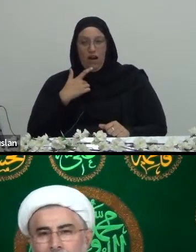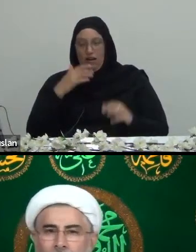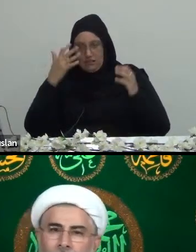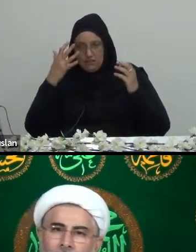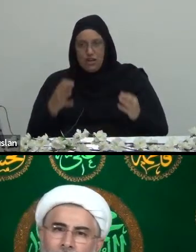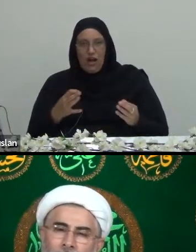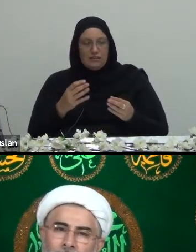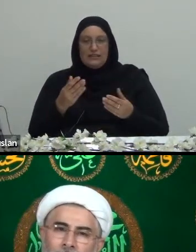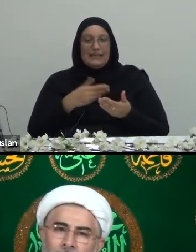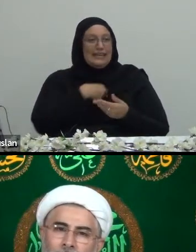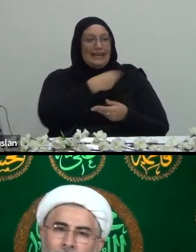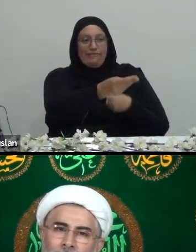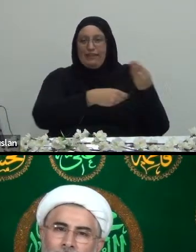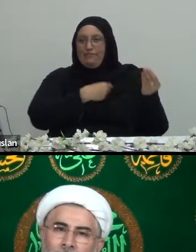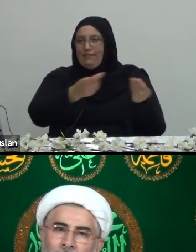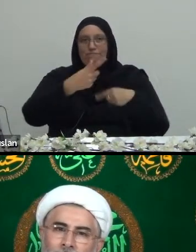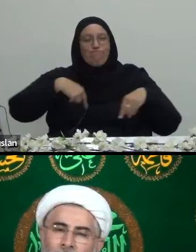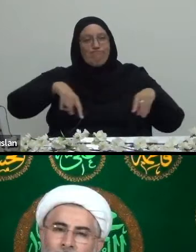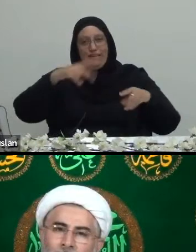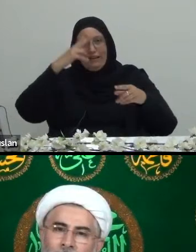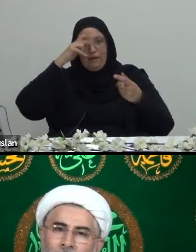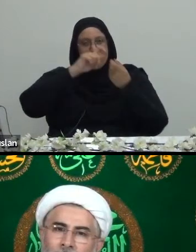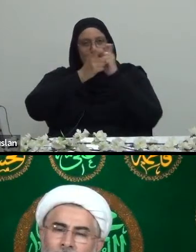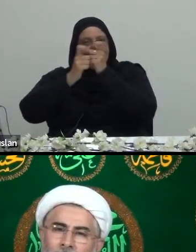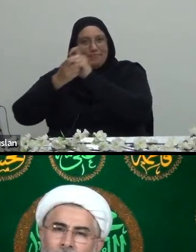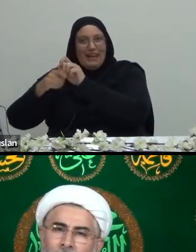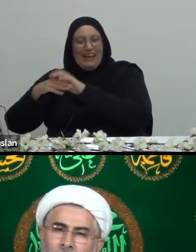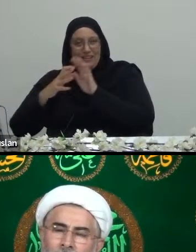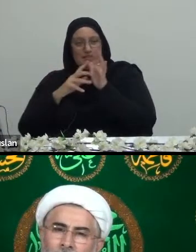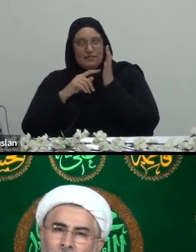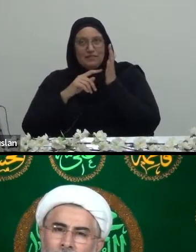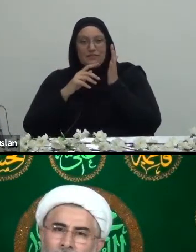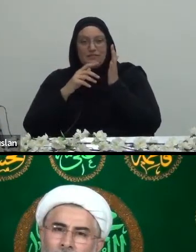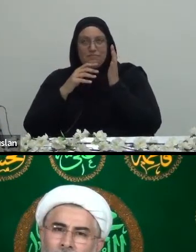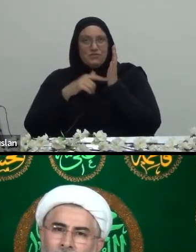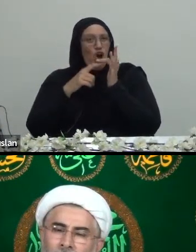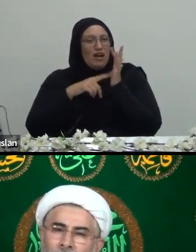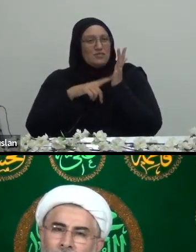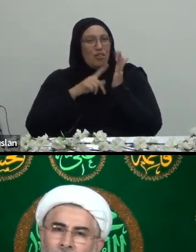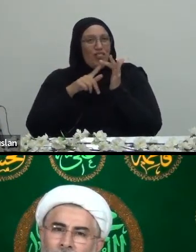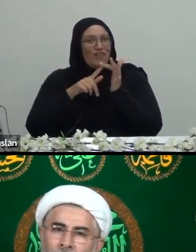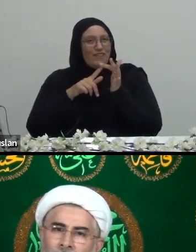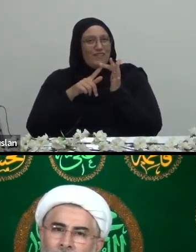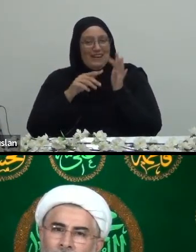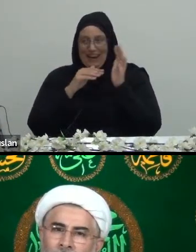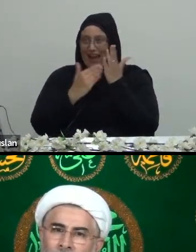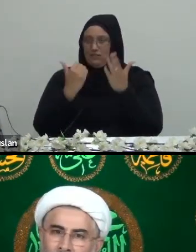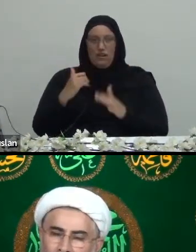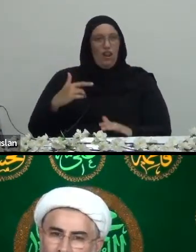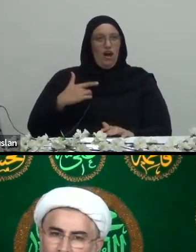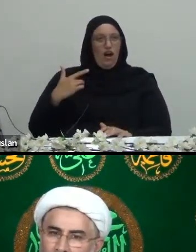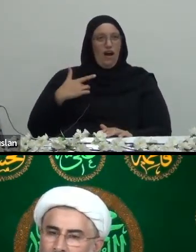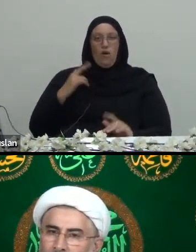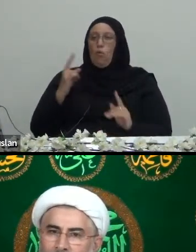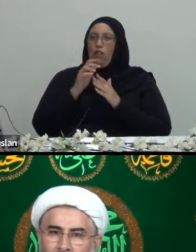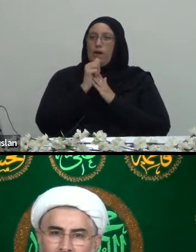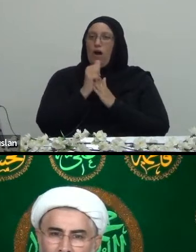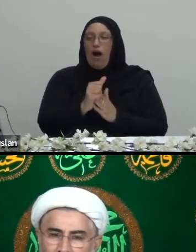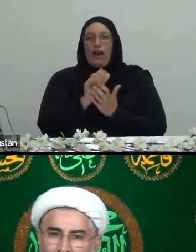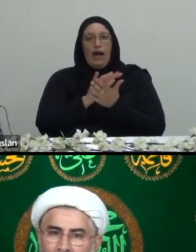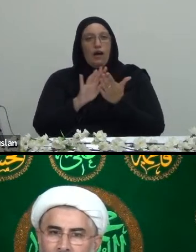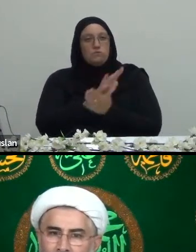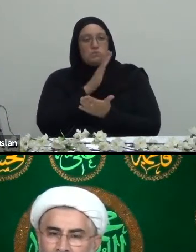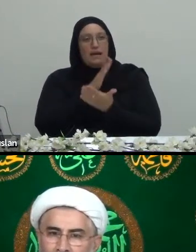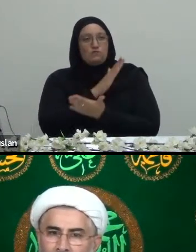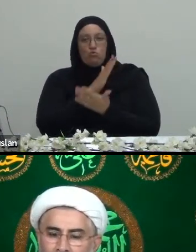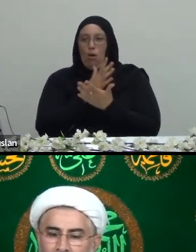is, how are there guidelines on how to be equitable and just in distributing your estate? How